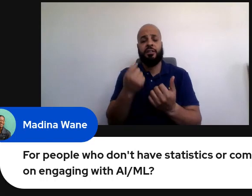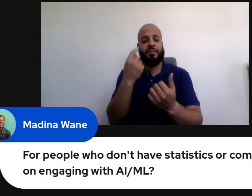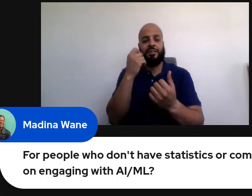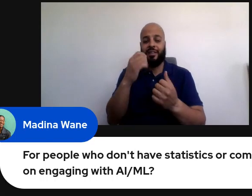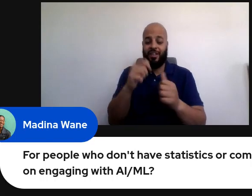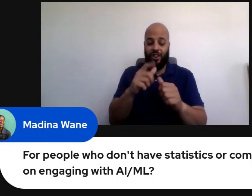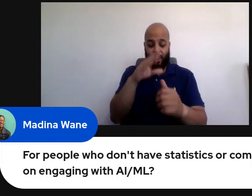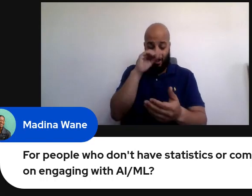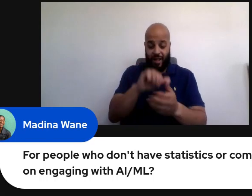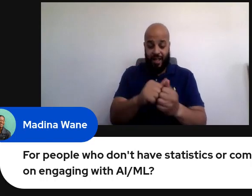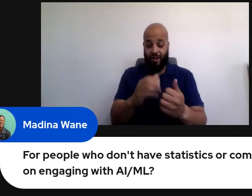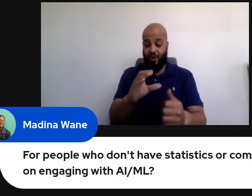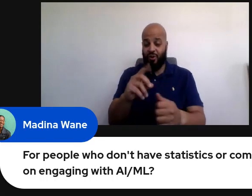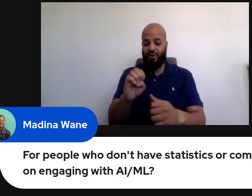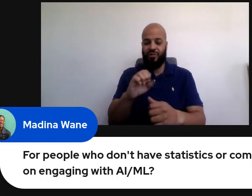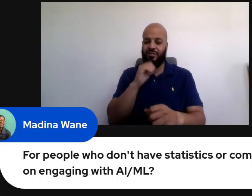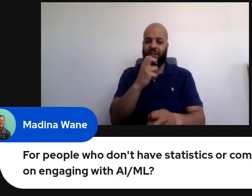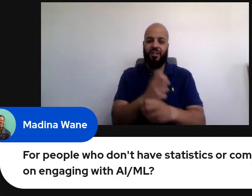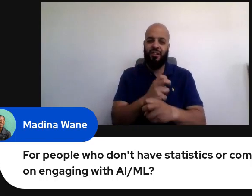It